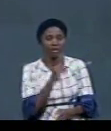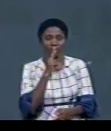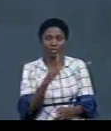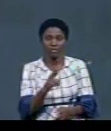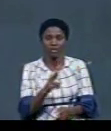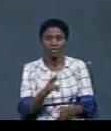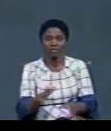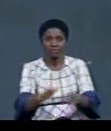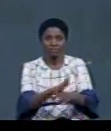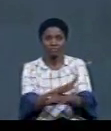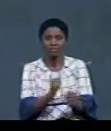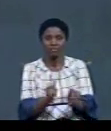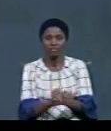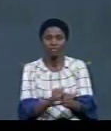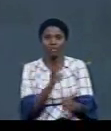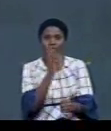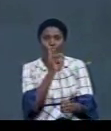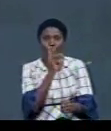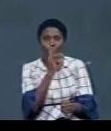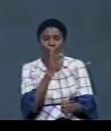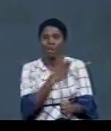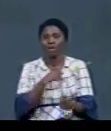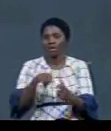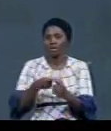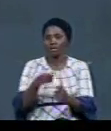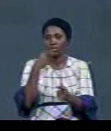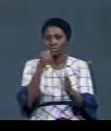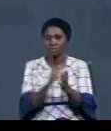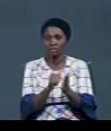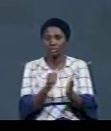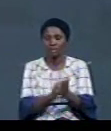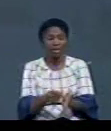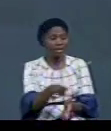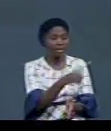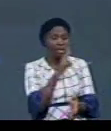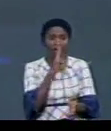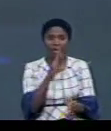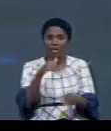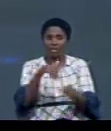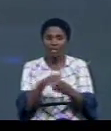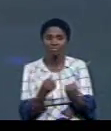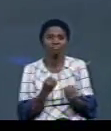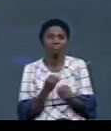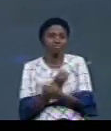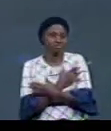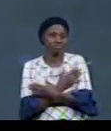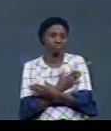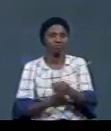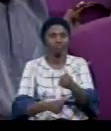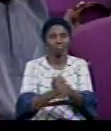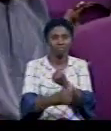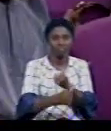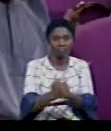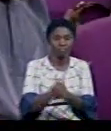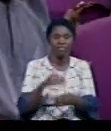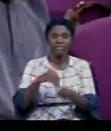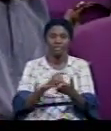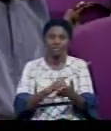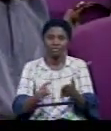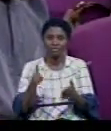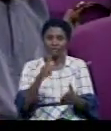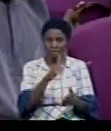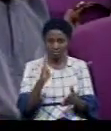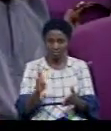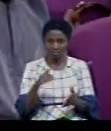water. And then it says, they were in jeopardy. In verse 24, it says, and they came